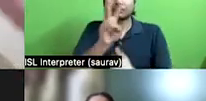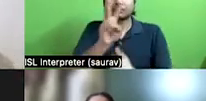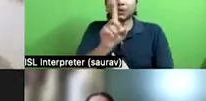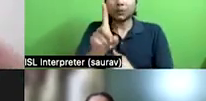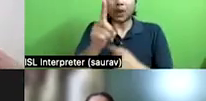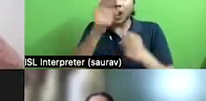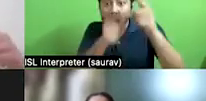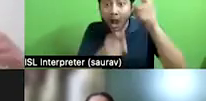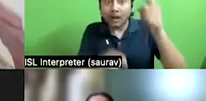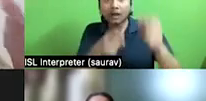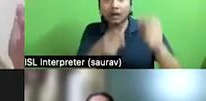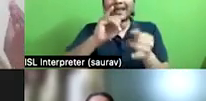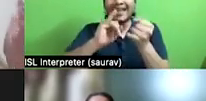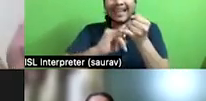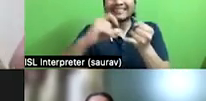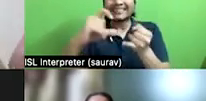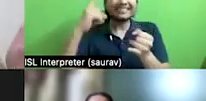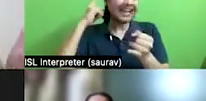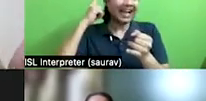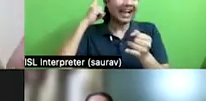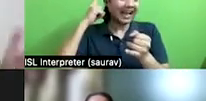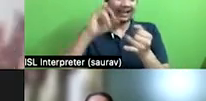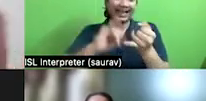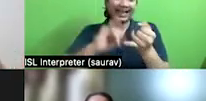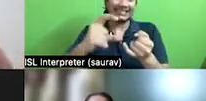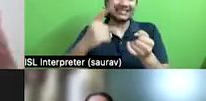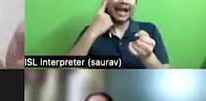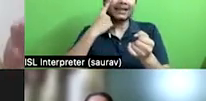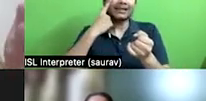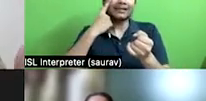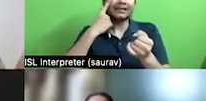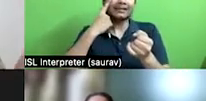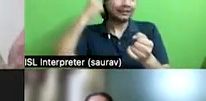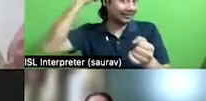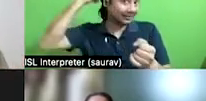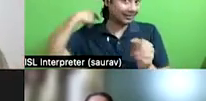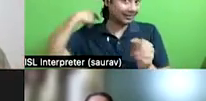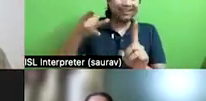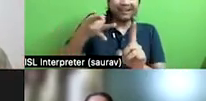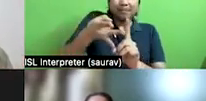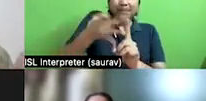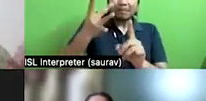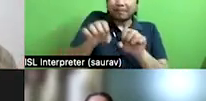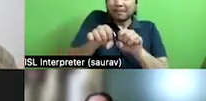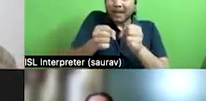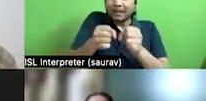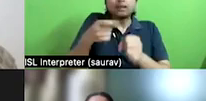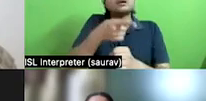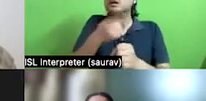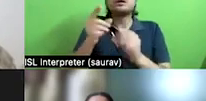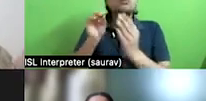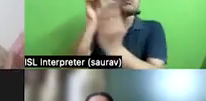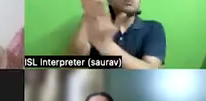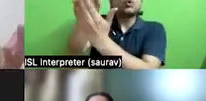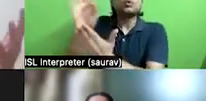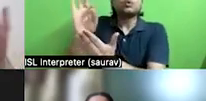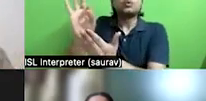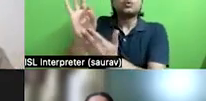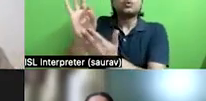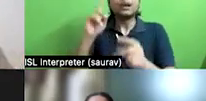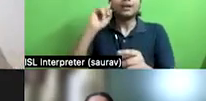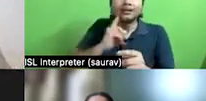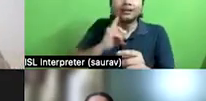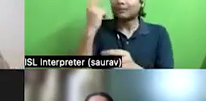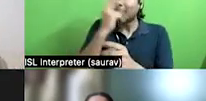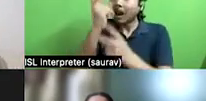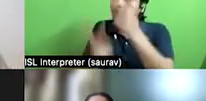Act, definitely the other recognized disabilities will have much more privileges or benefits.